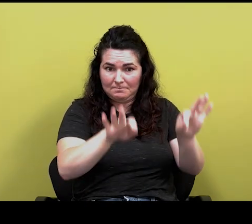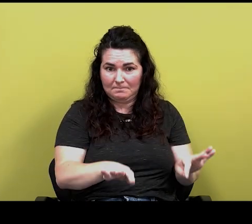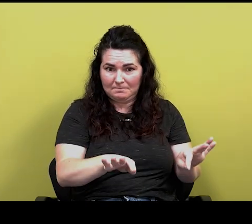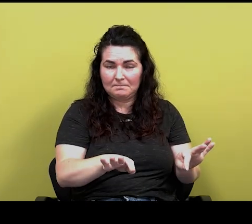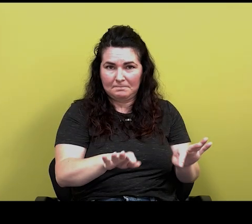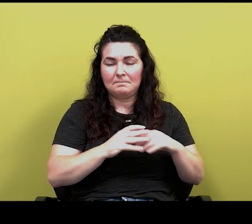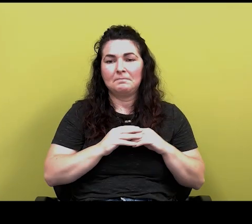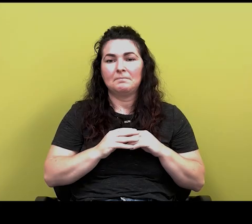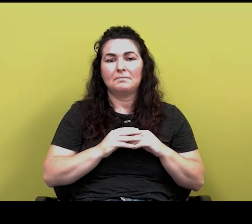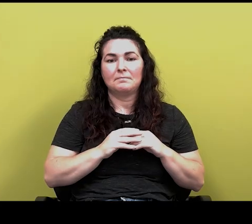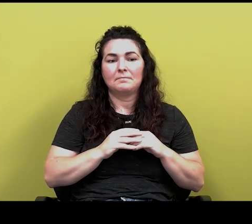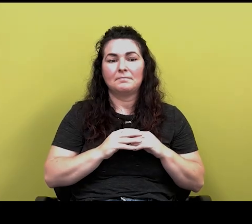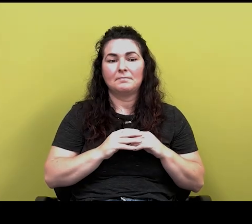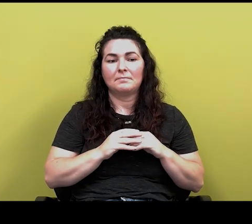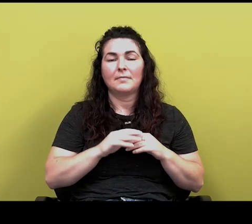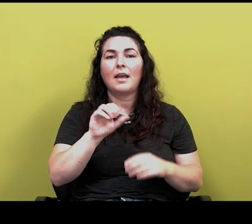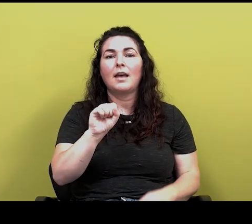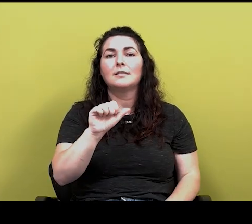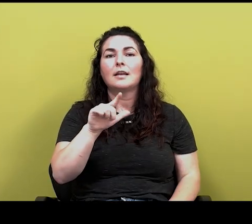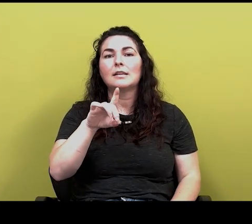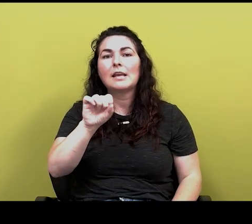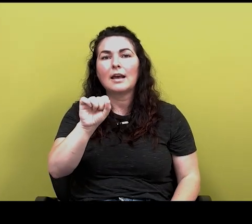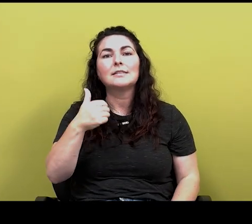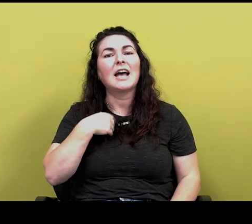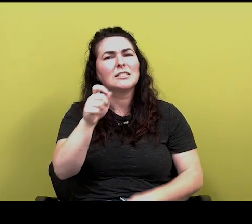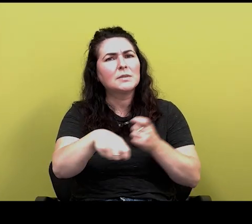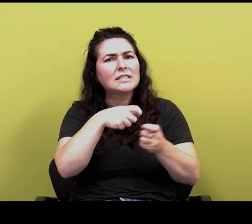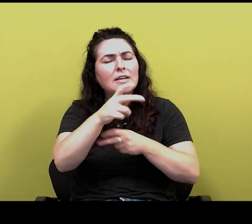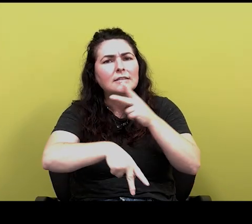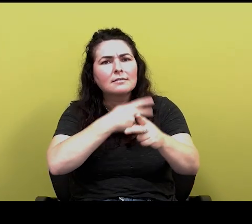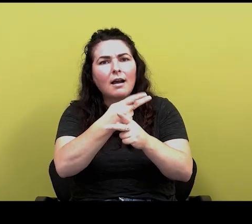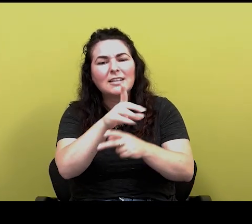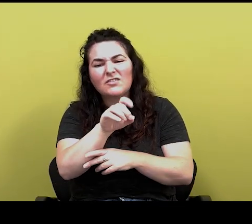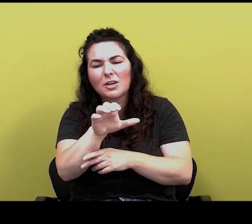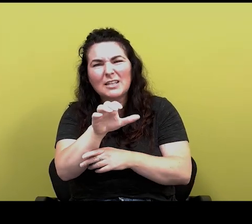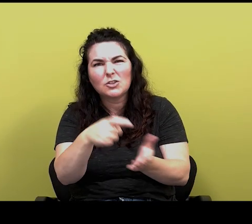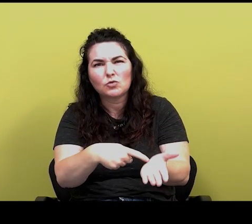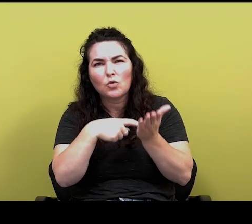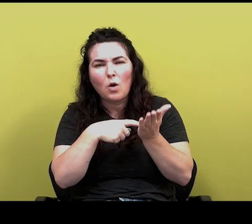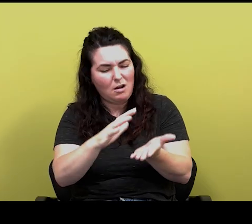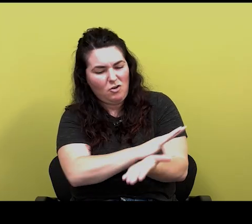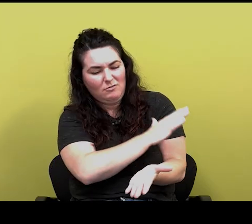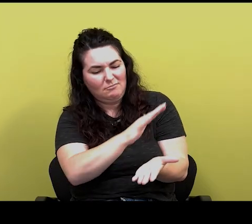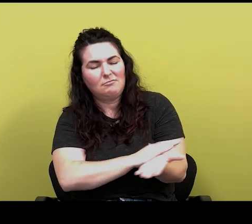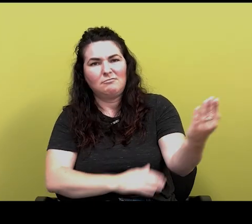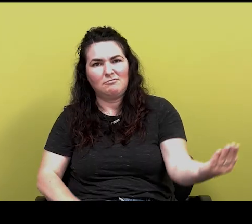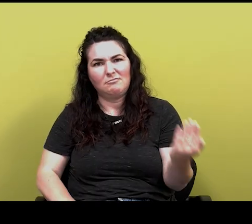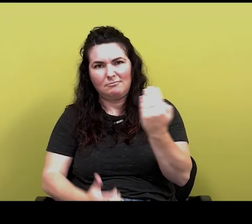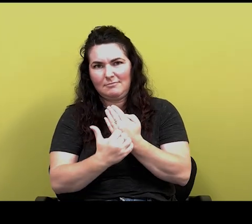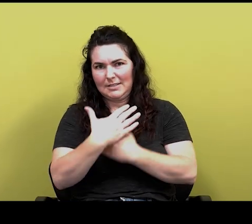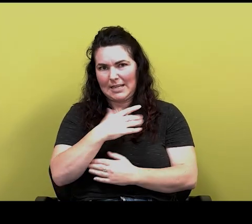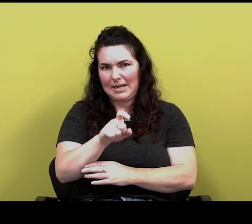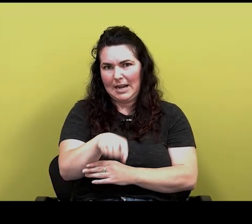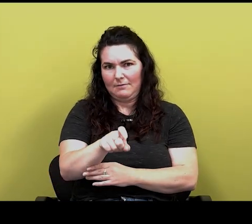type of registration they are seeking. SLDS does have certain types of documentation that is required for specific types of